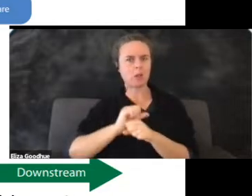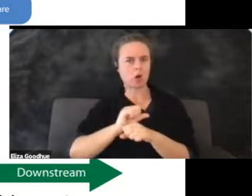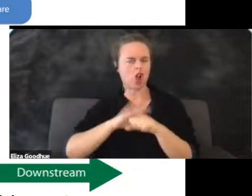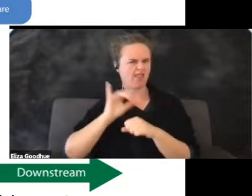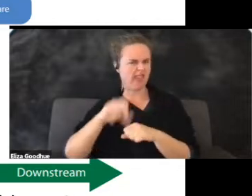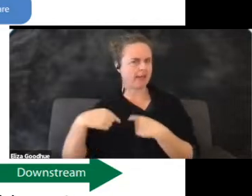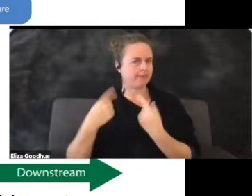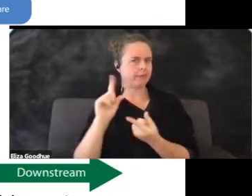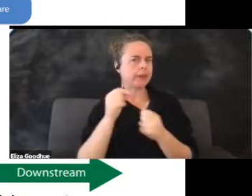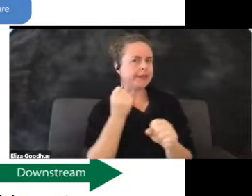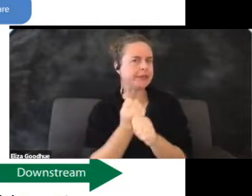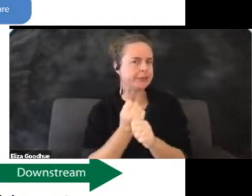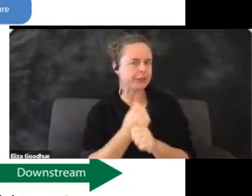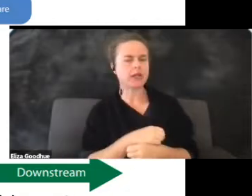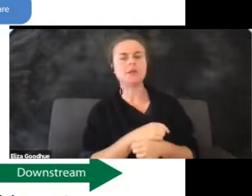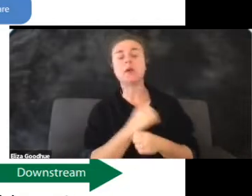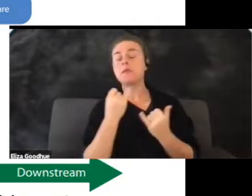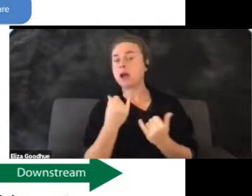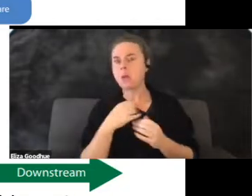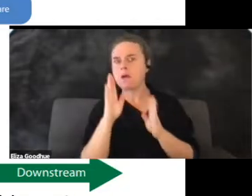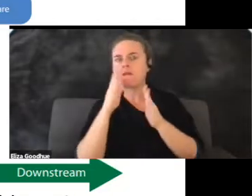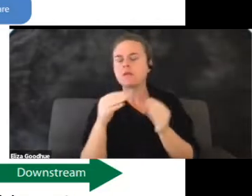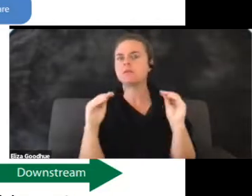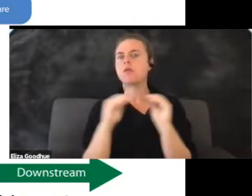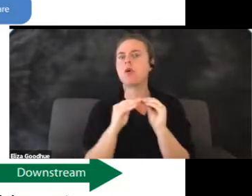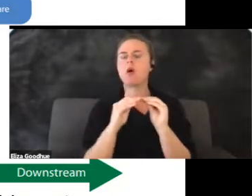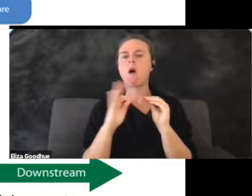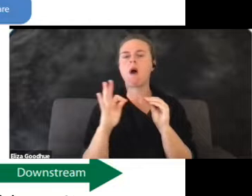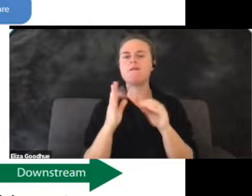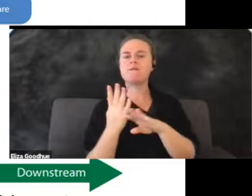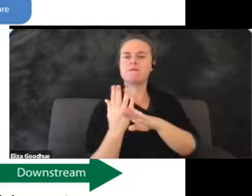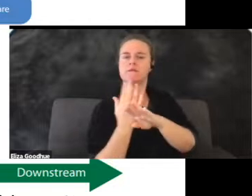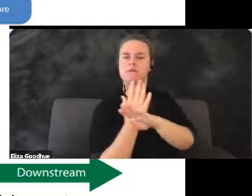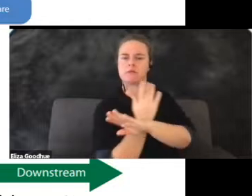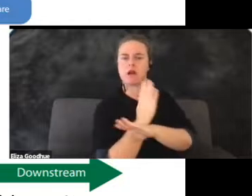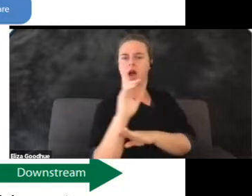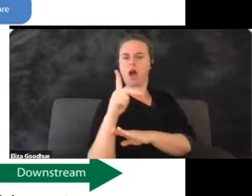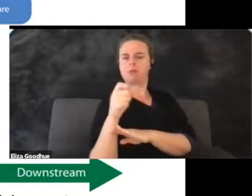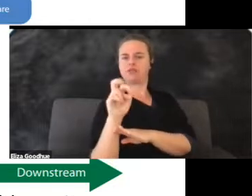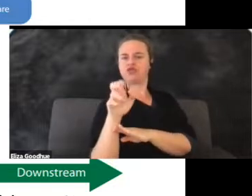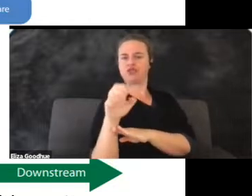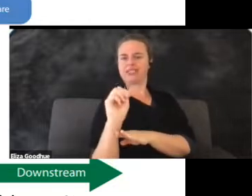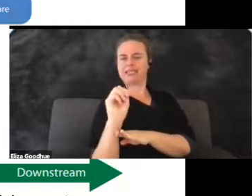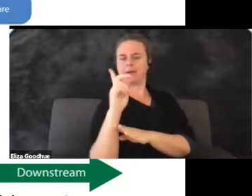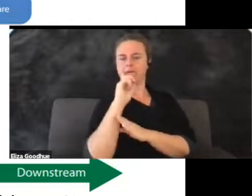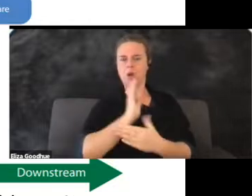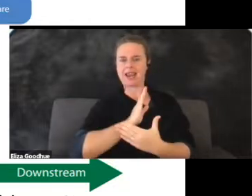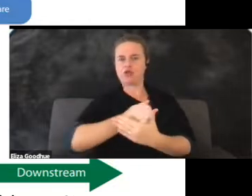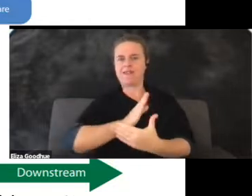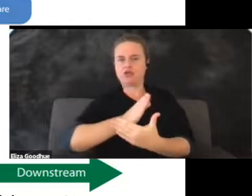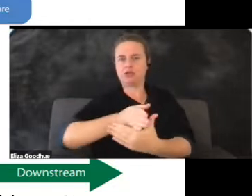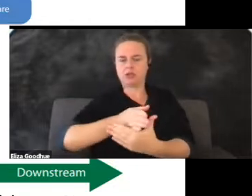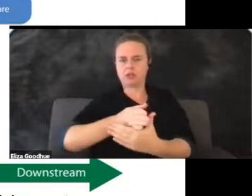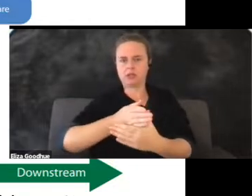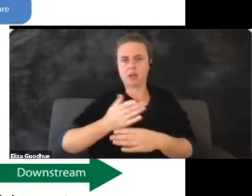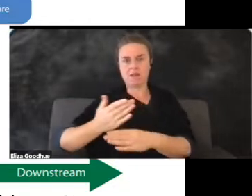at, it actually goes a little bit more upstream than that. And our interventions, and even before looking at the